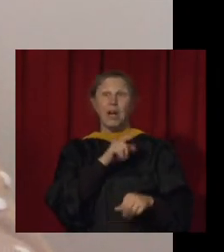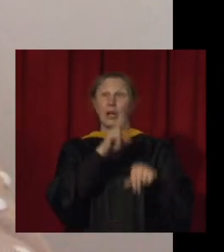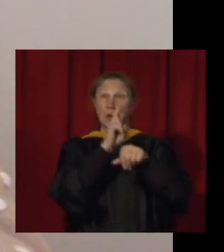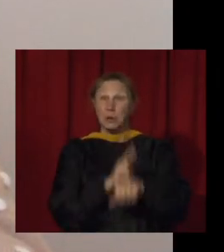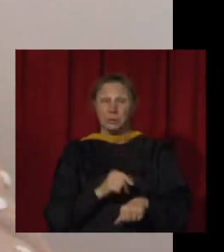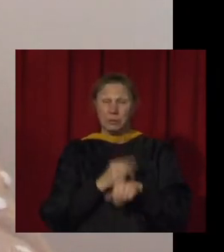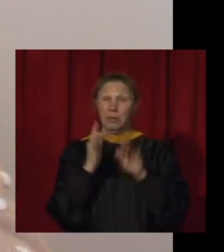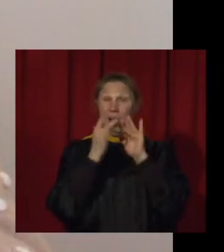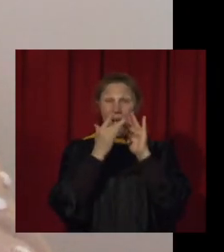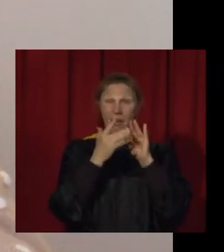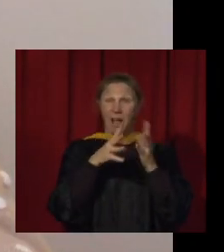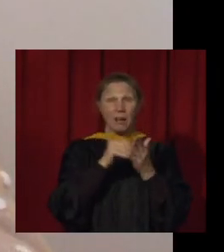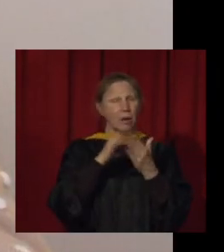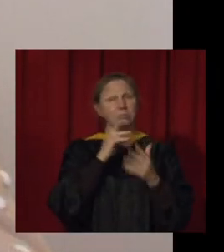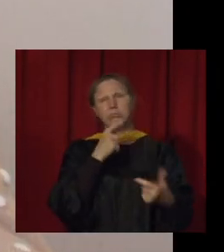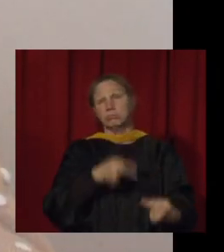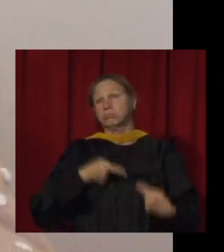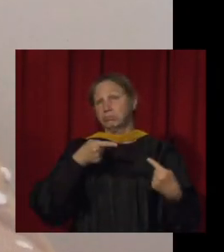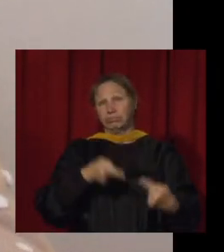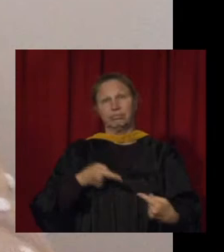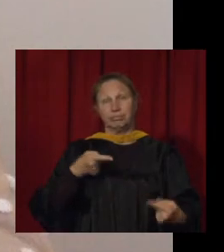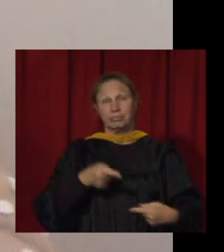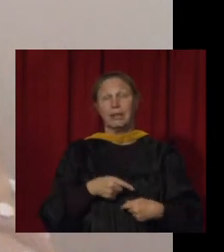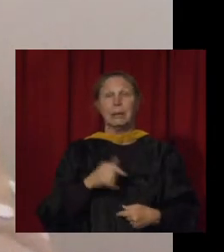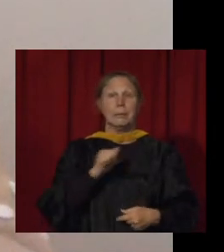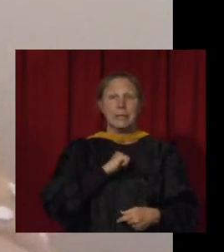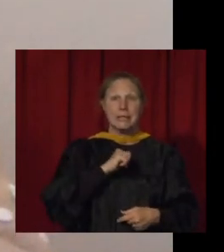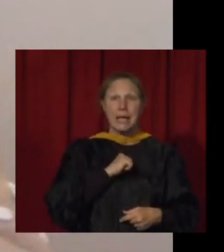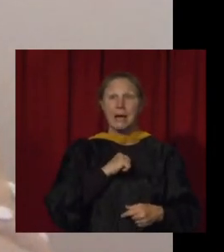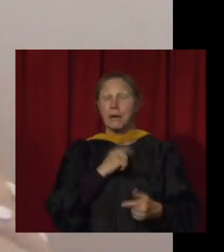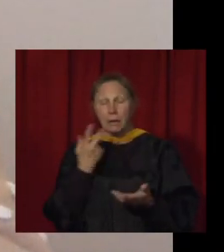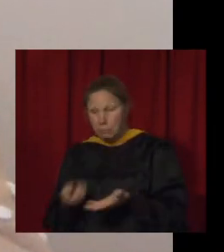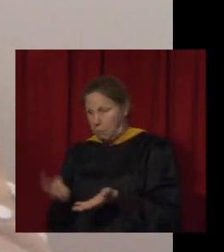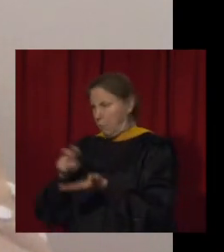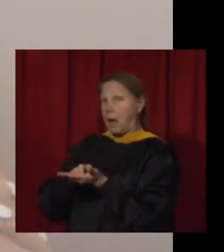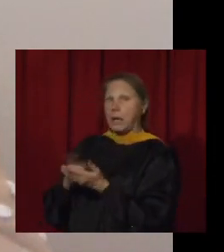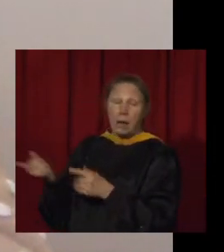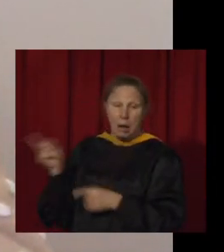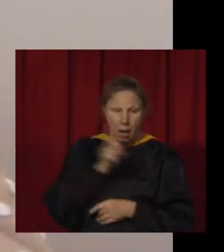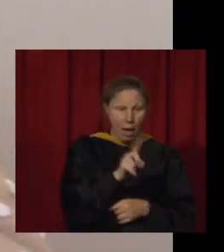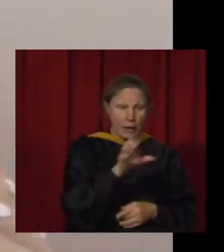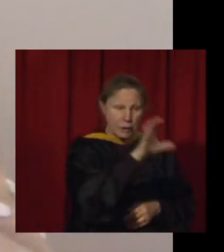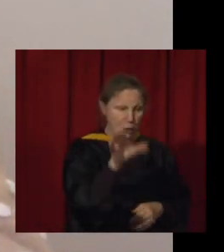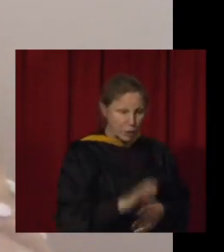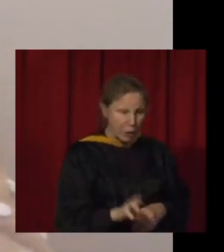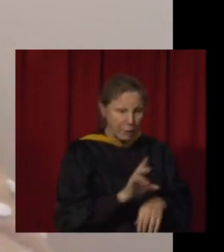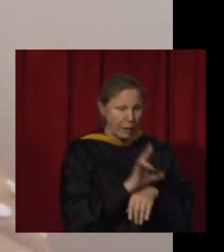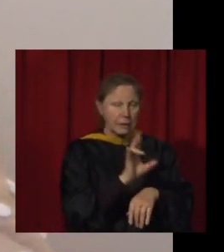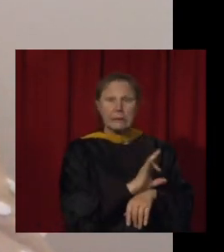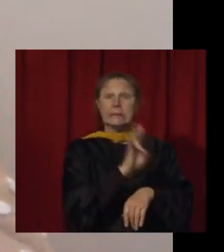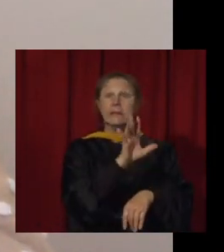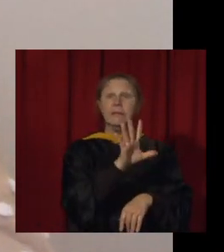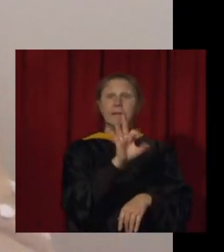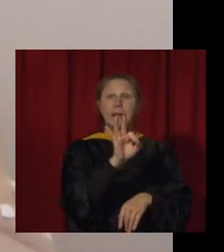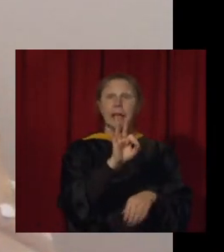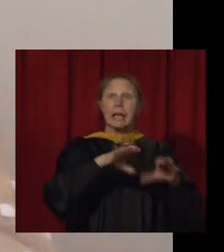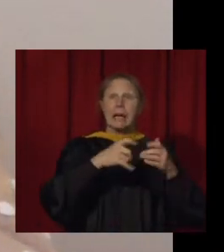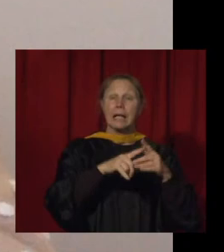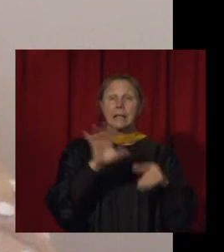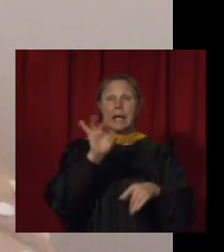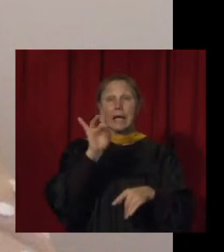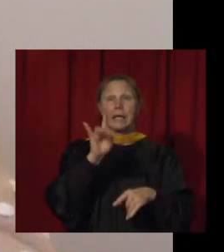virtual learning was extremely difficult. I found myself rushing out of bed to turn on that Zoom call at 7:59,